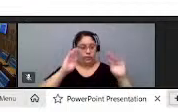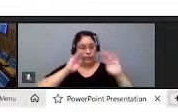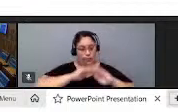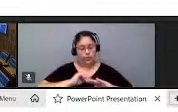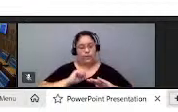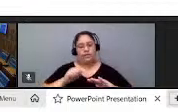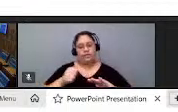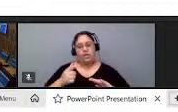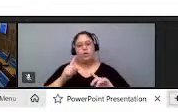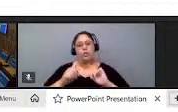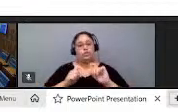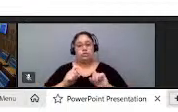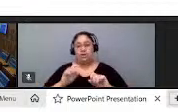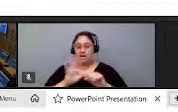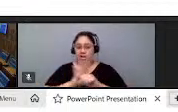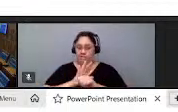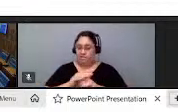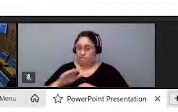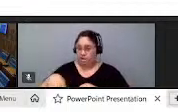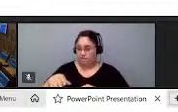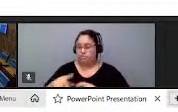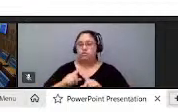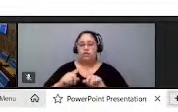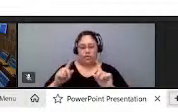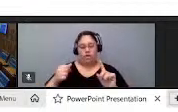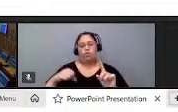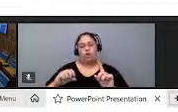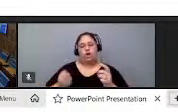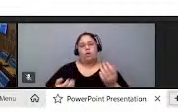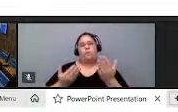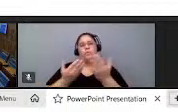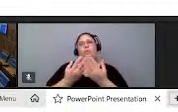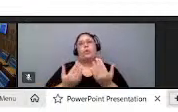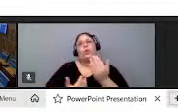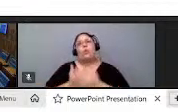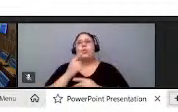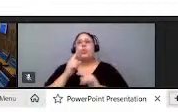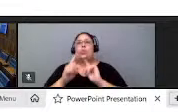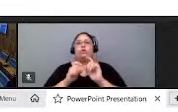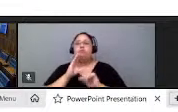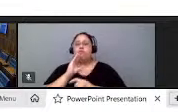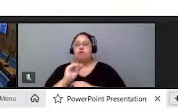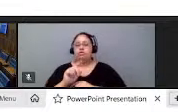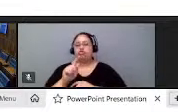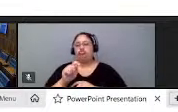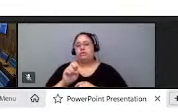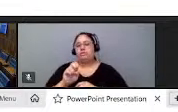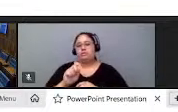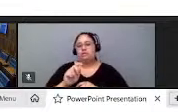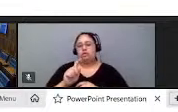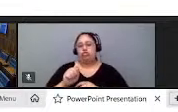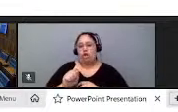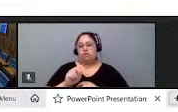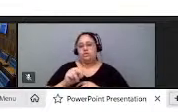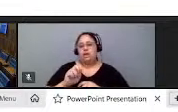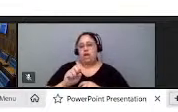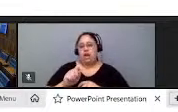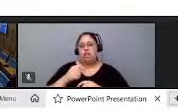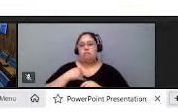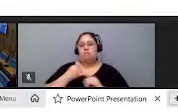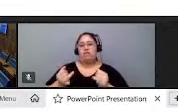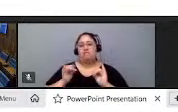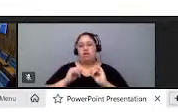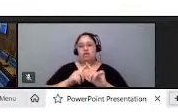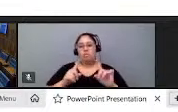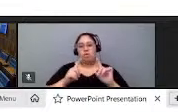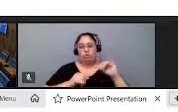then or your questions still not be addressed rather then you can put in new questions to transet um I invite the department to stay if